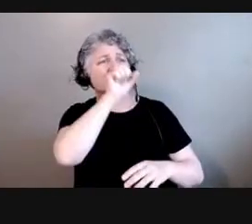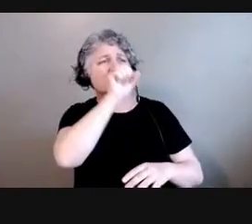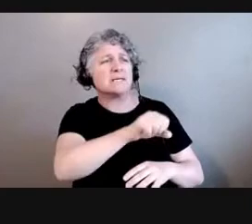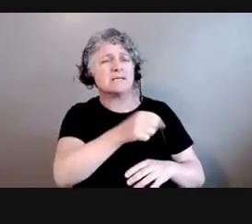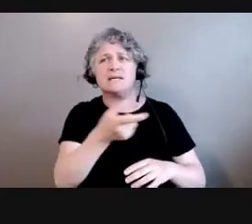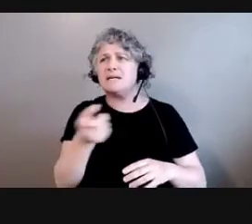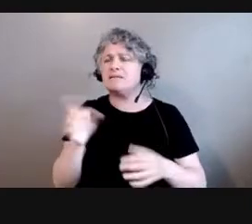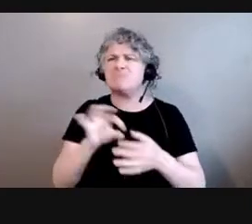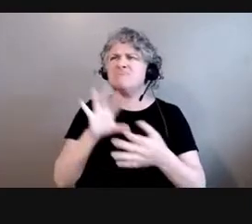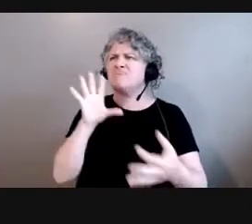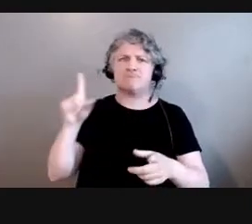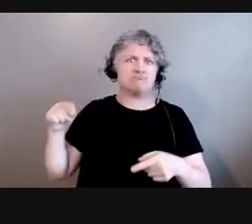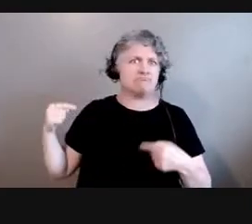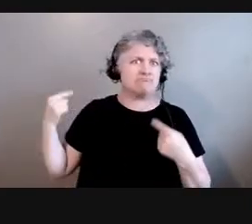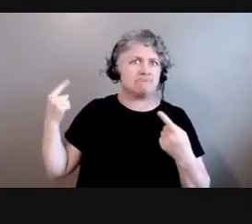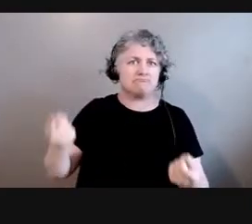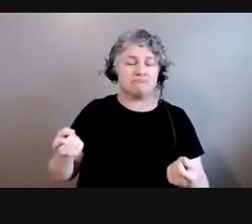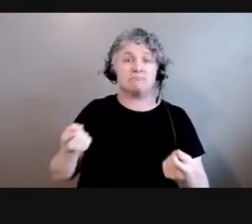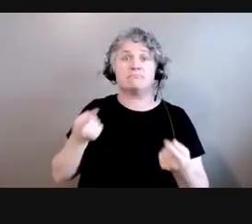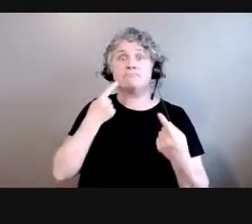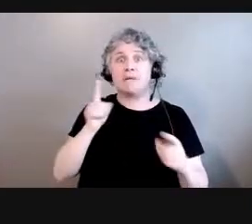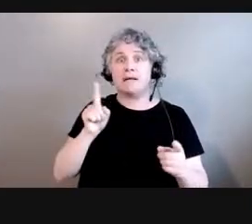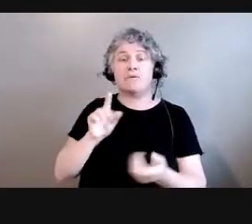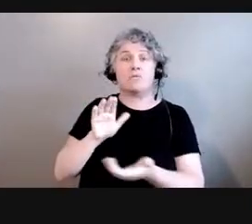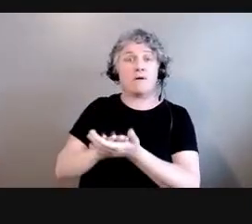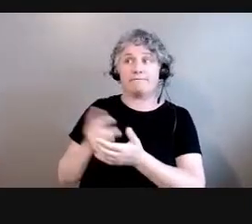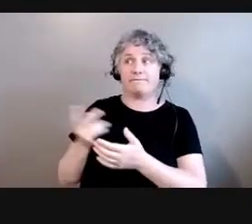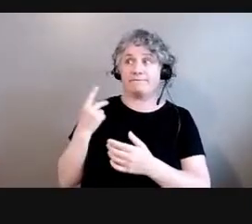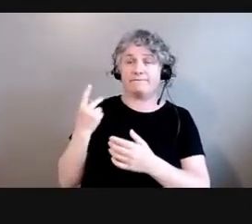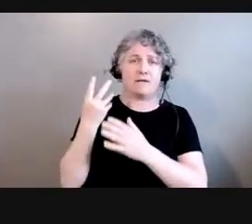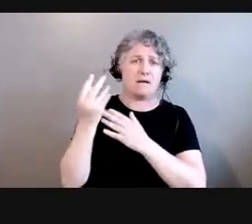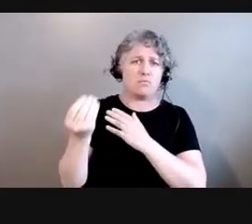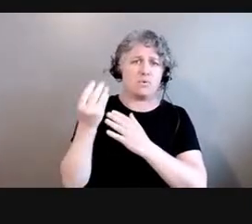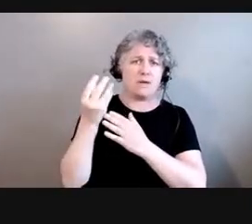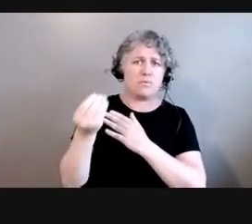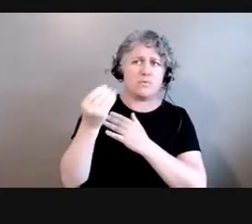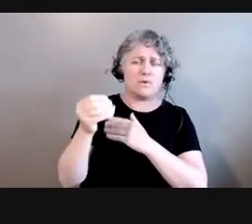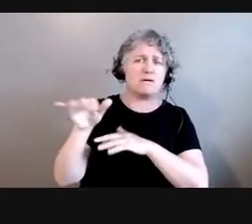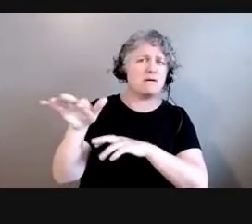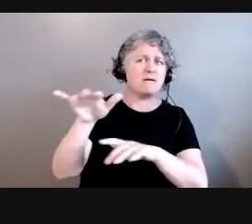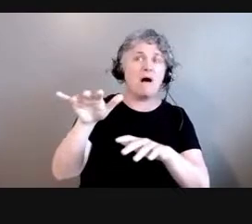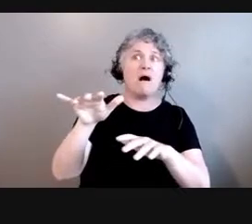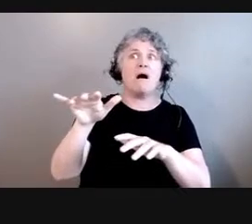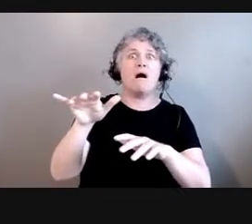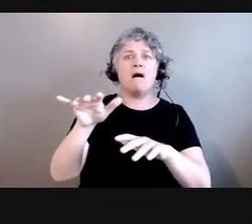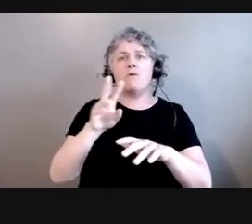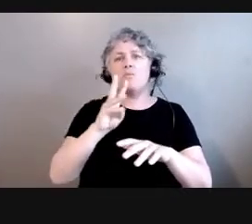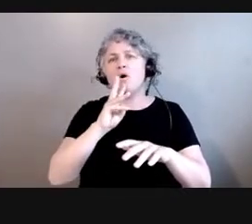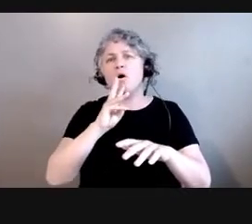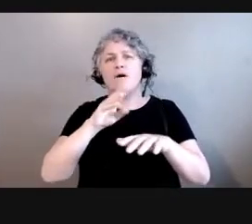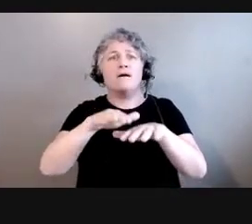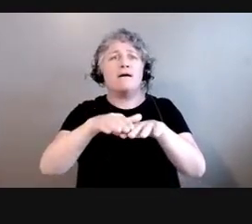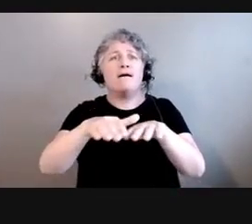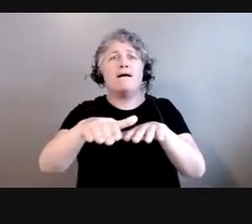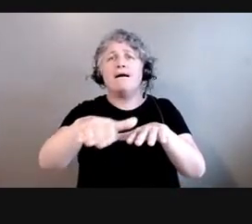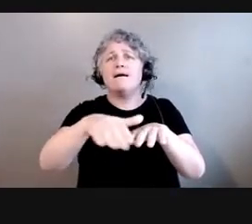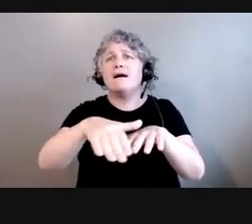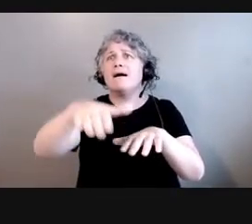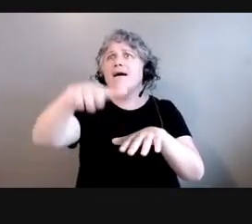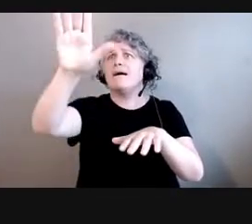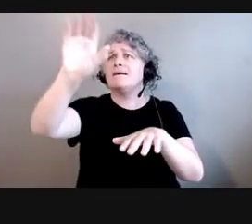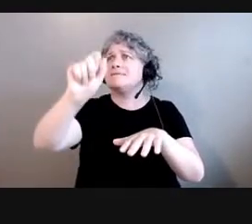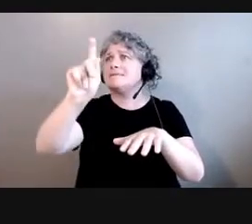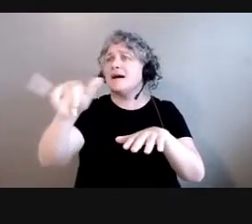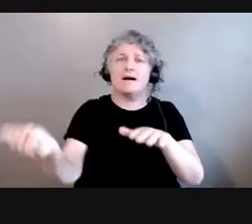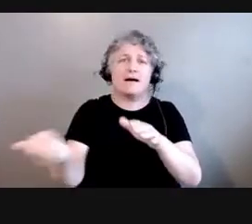years. It wasn't until my wife and I started going out that I really experienced water meeting sky again. Our first